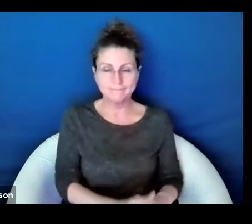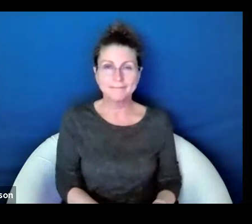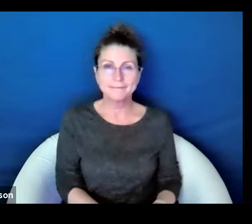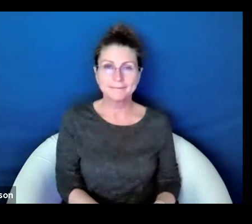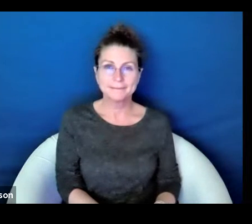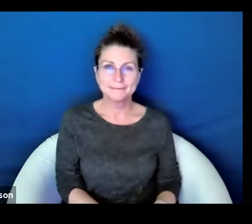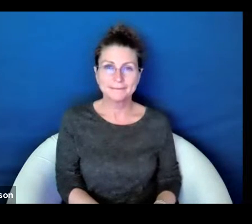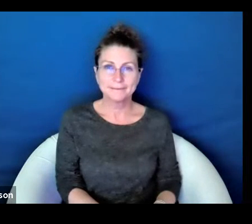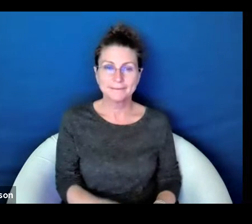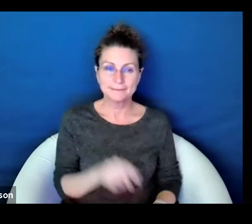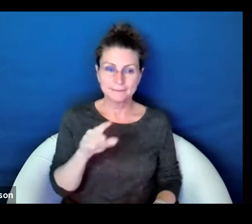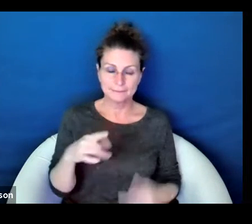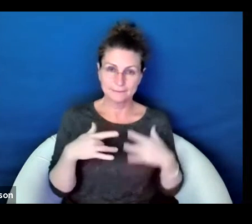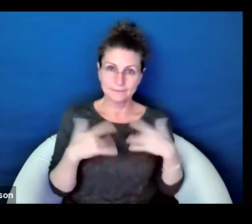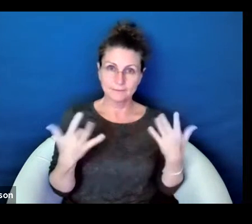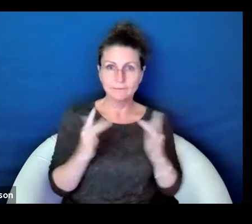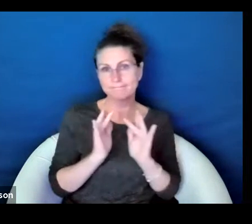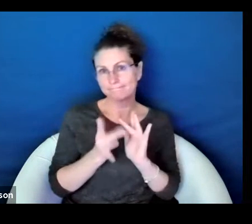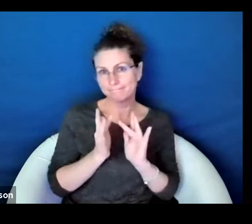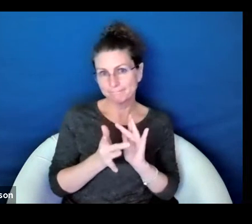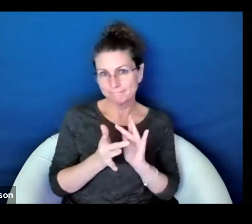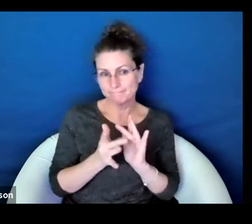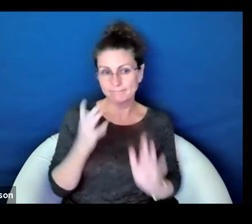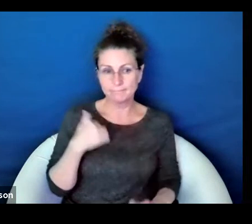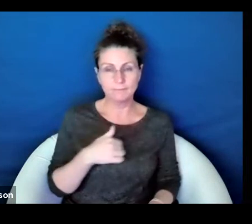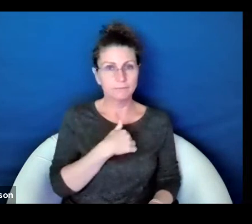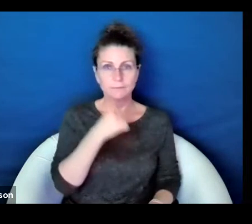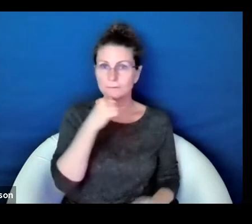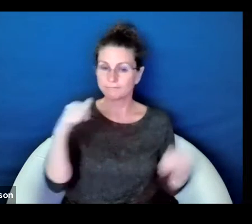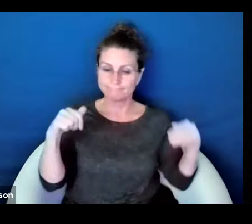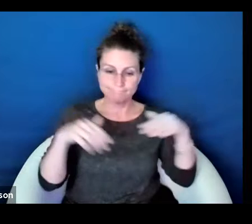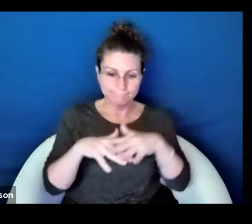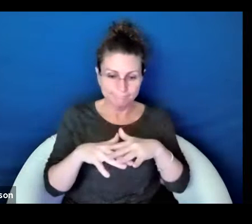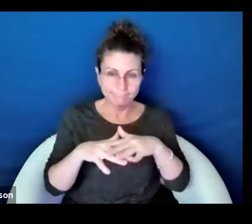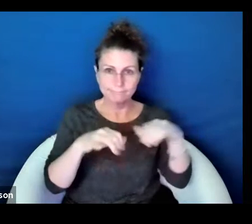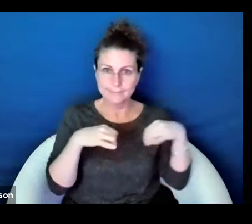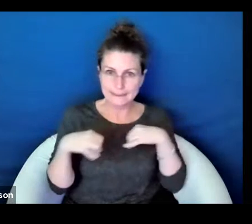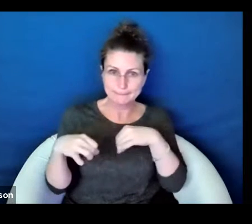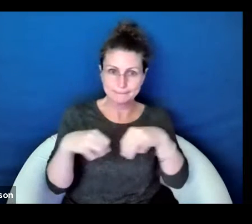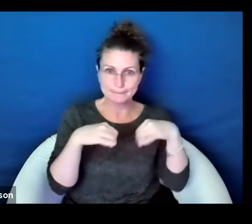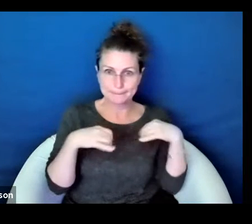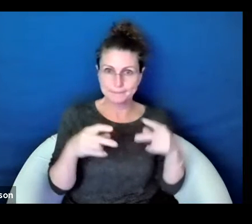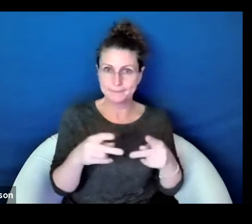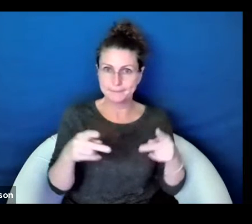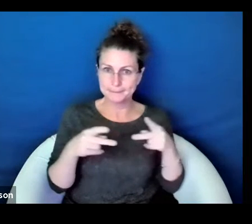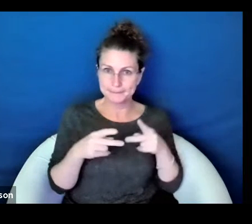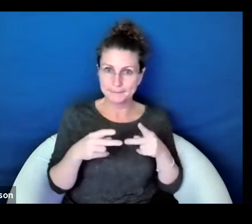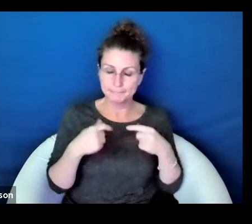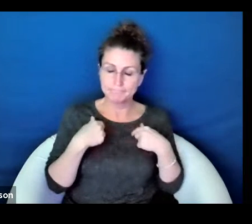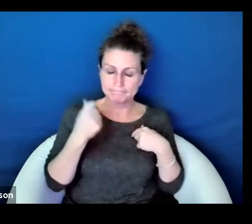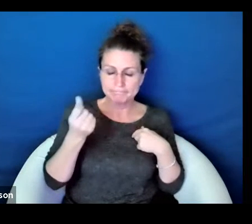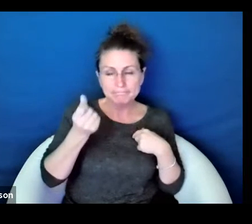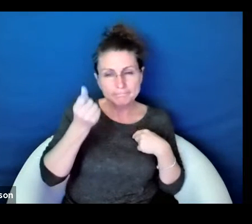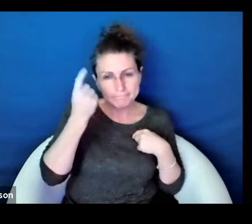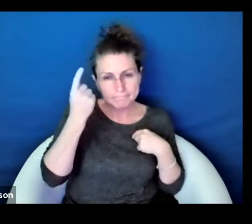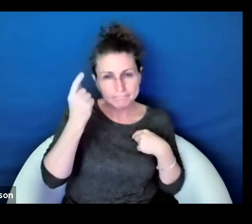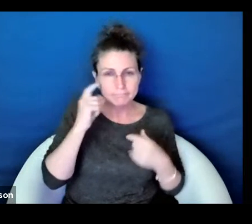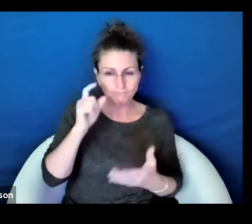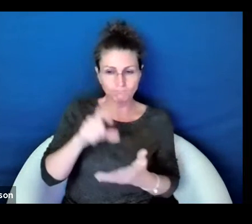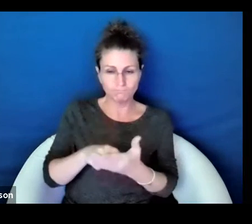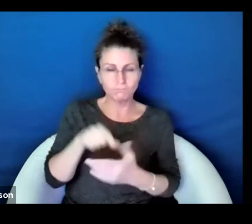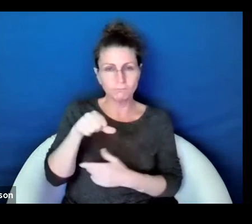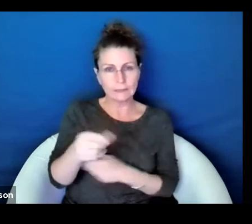As this event is virtual, and we are not gathered in the same space, I recognize that this land